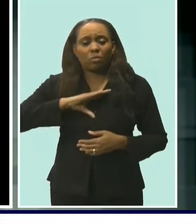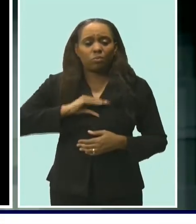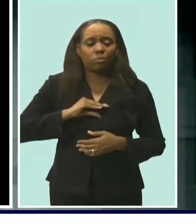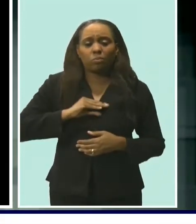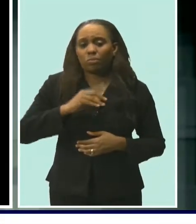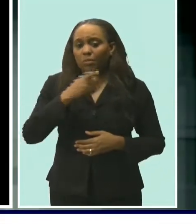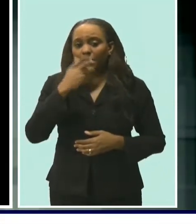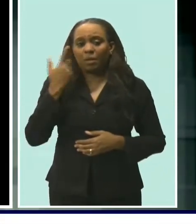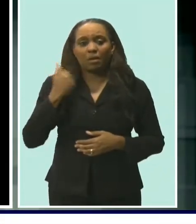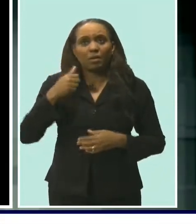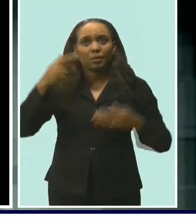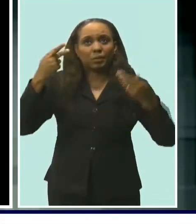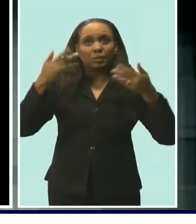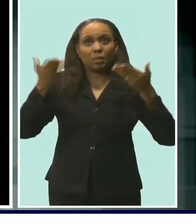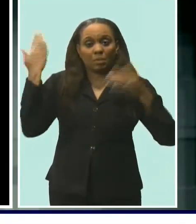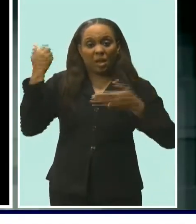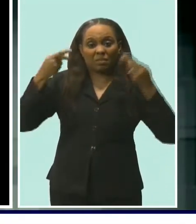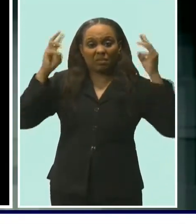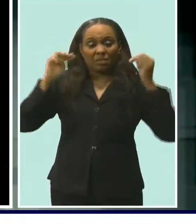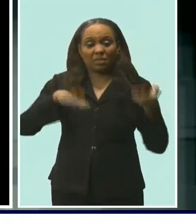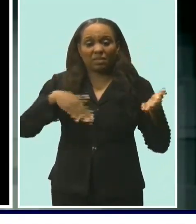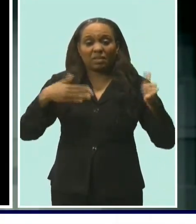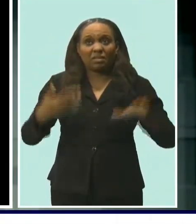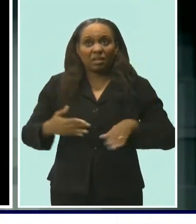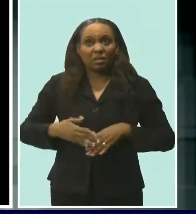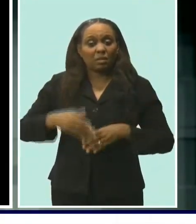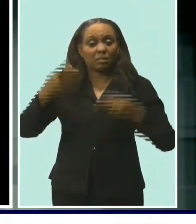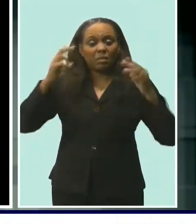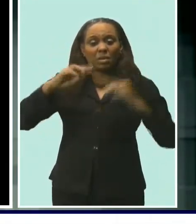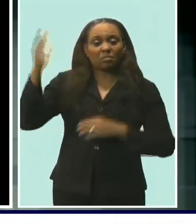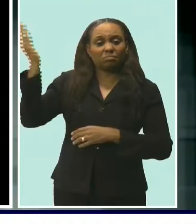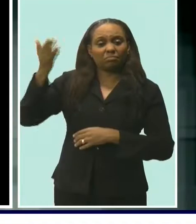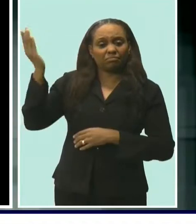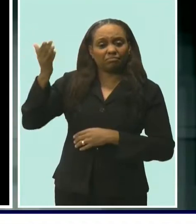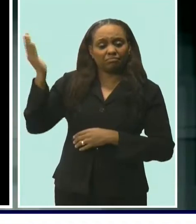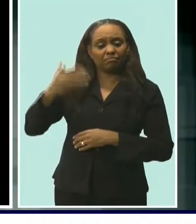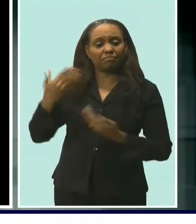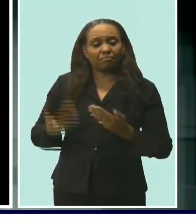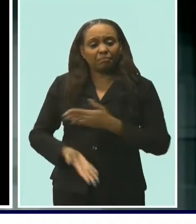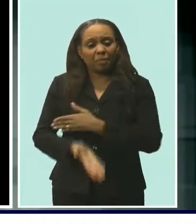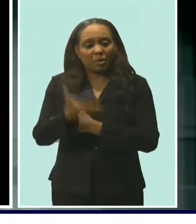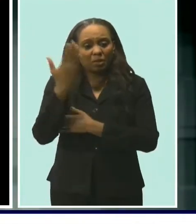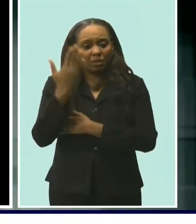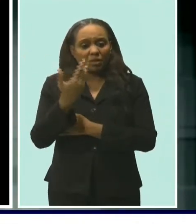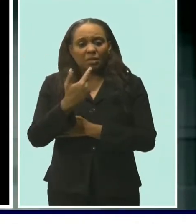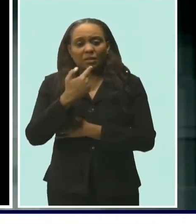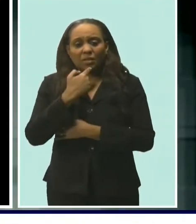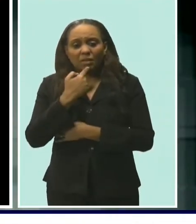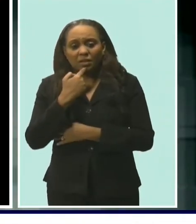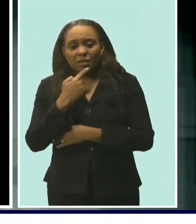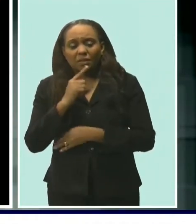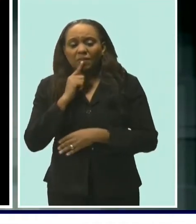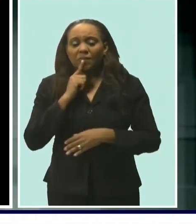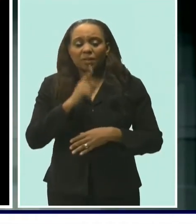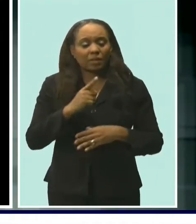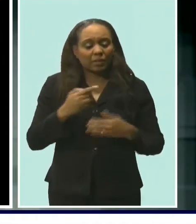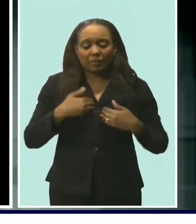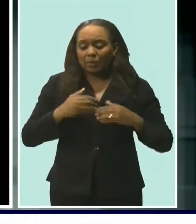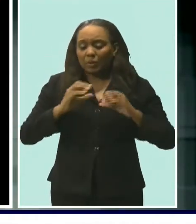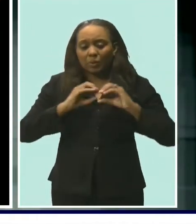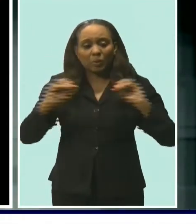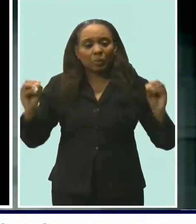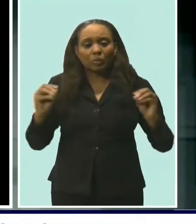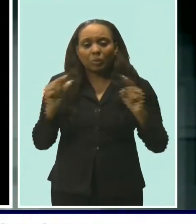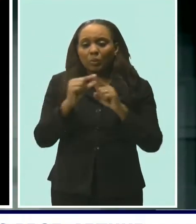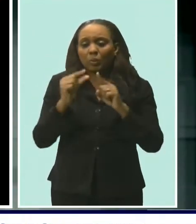national address following his death early this morning. She admitted it was one of the few occasions in public life she was lost for words. As